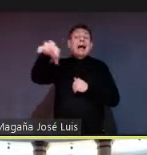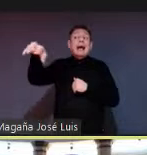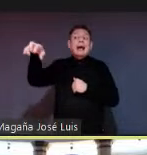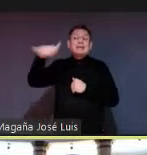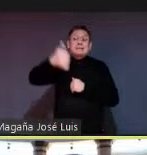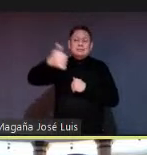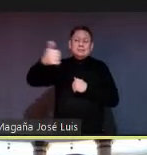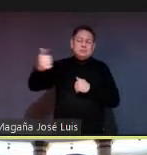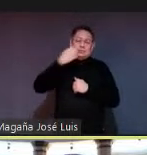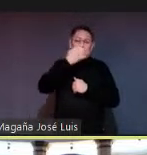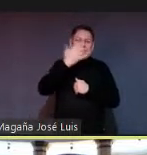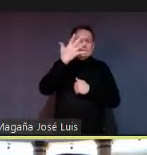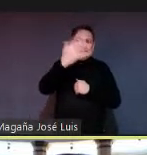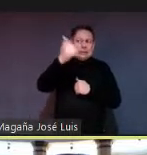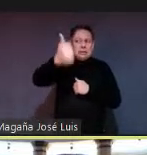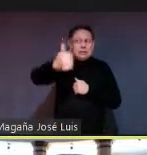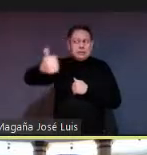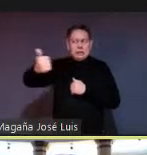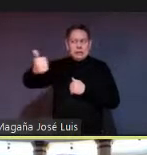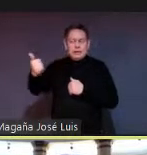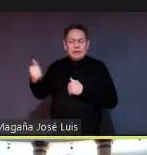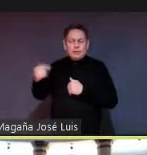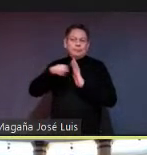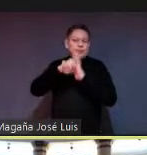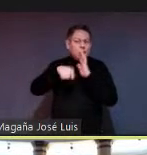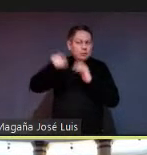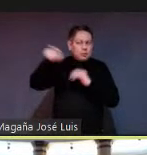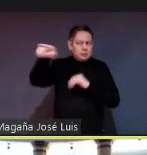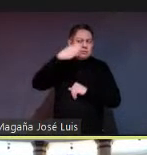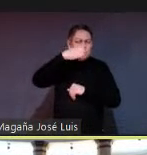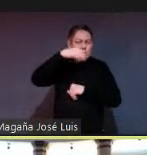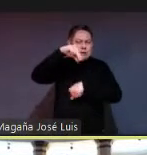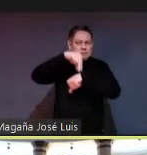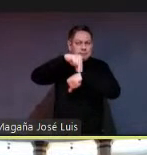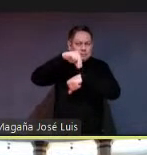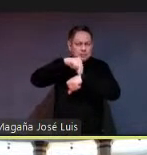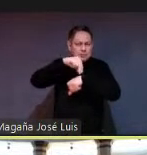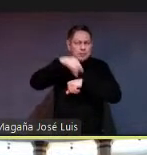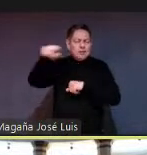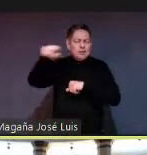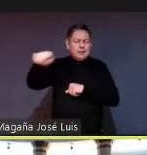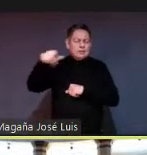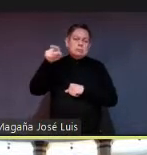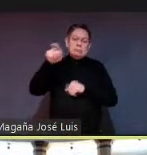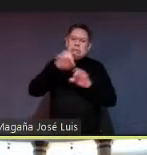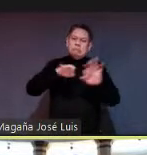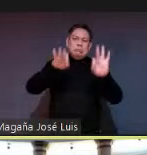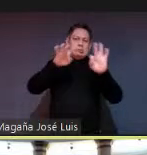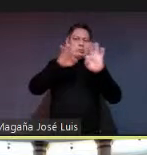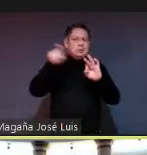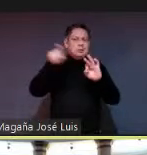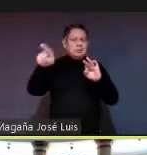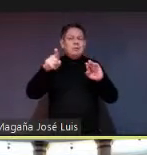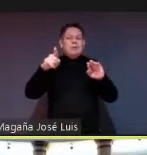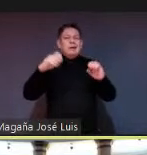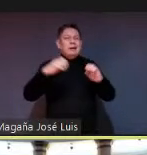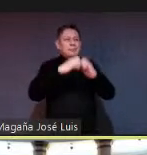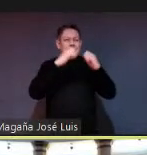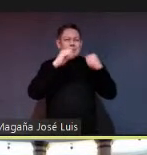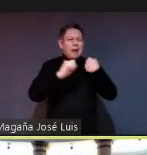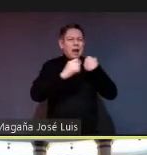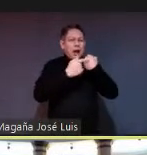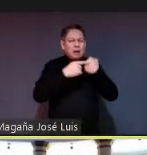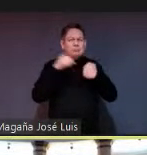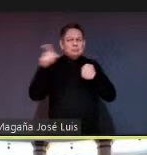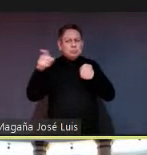school. They included comprehensive care and emergencies and disasters. So these were the